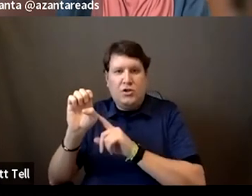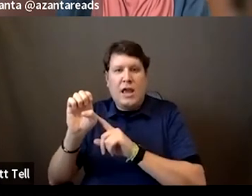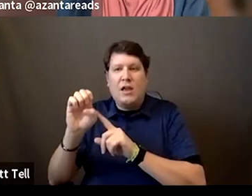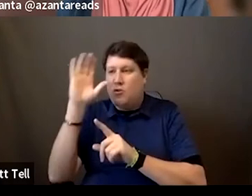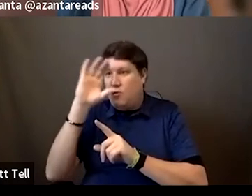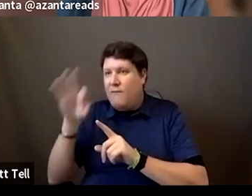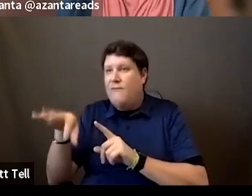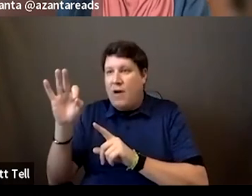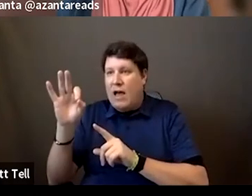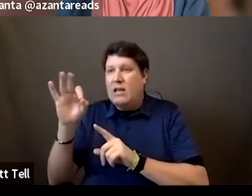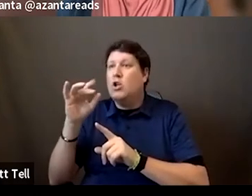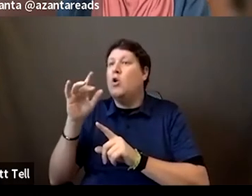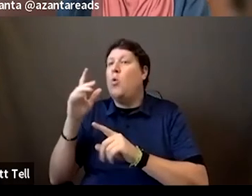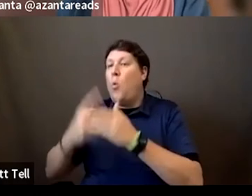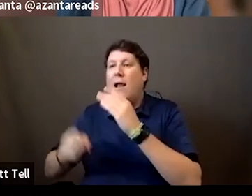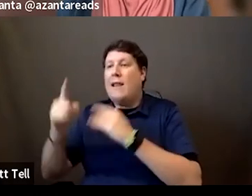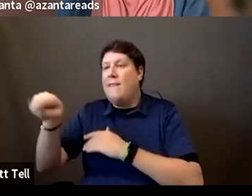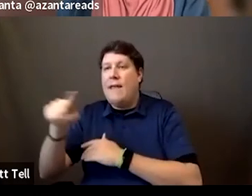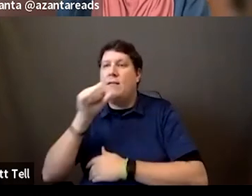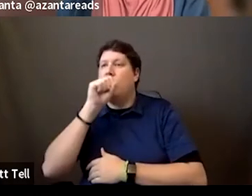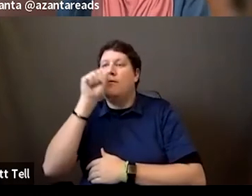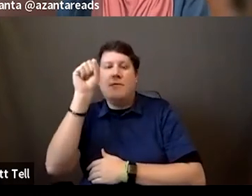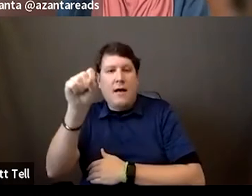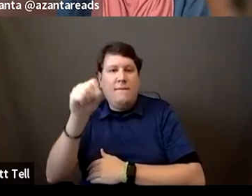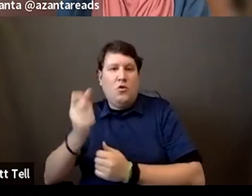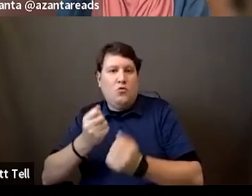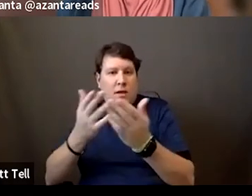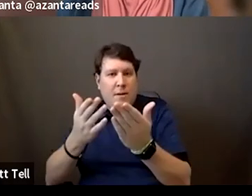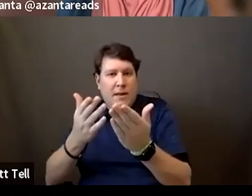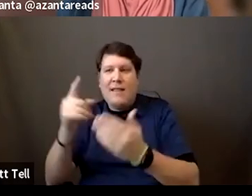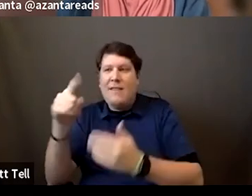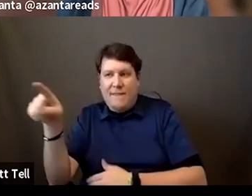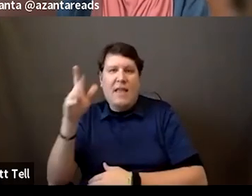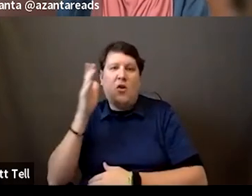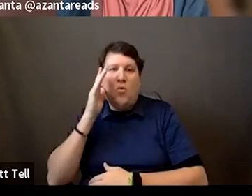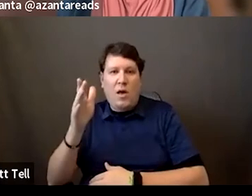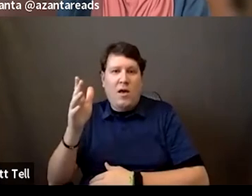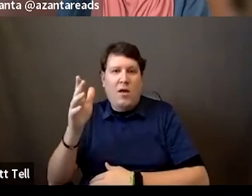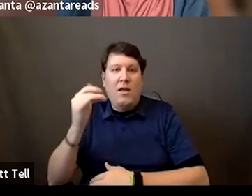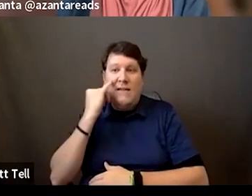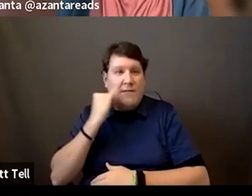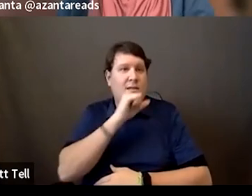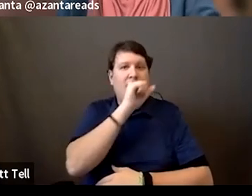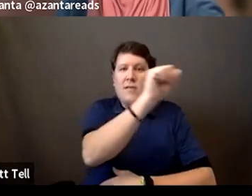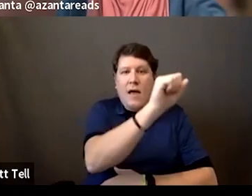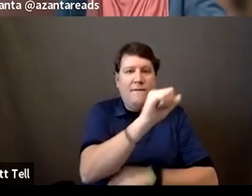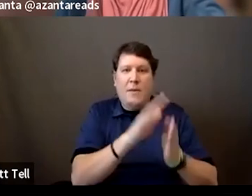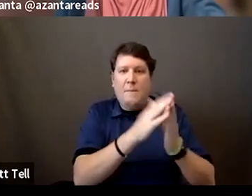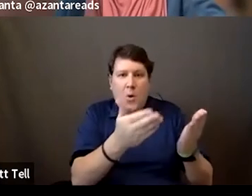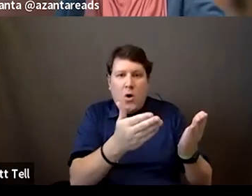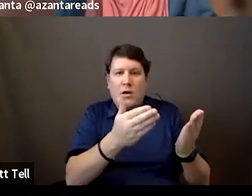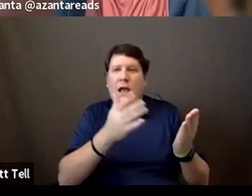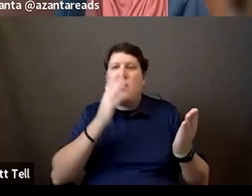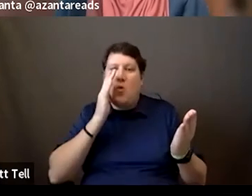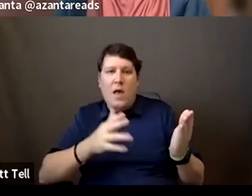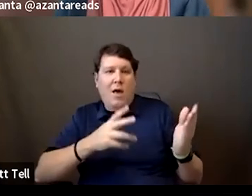recommend, they will recommend the heck out of that book. They will find trends, they will find sounds, they will